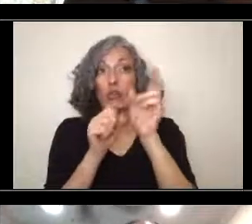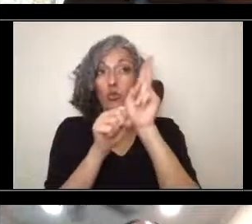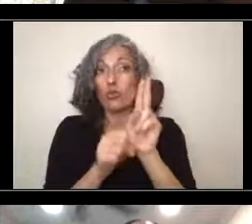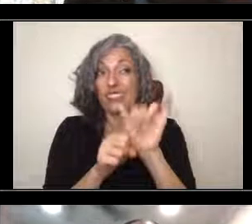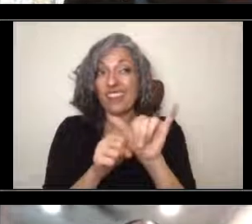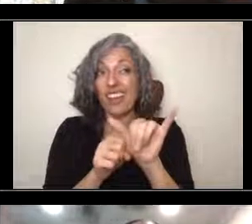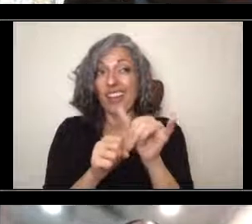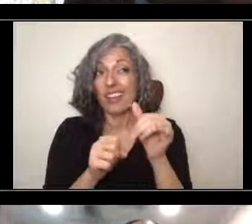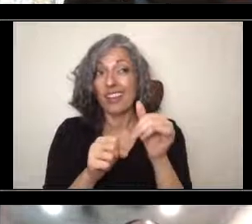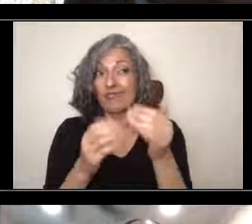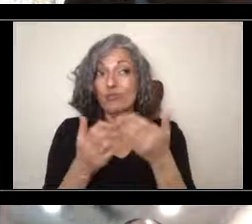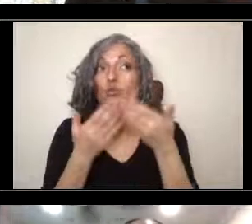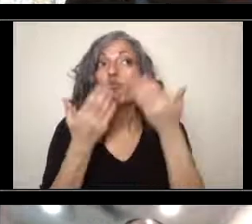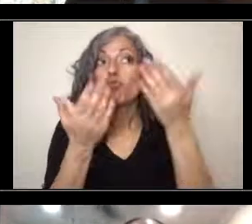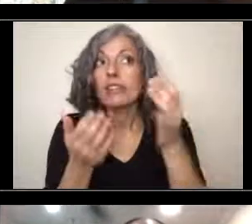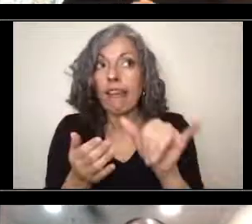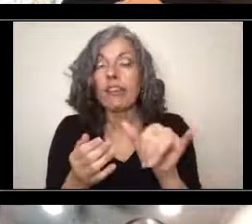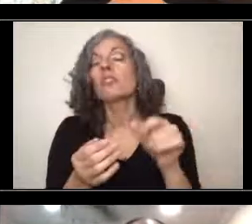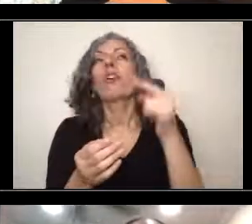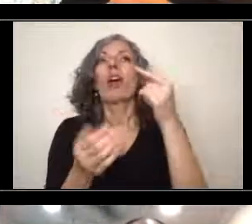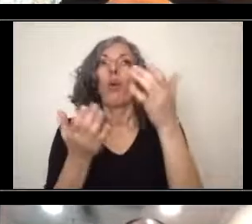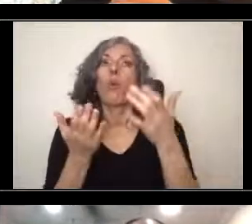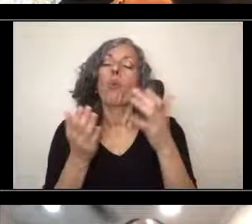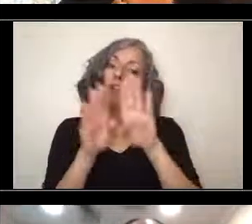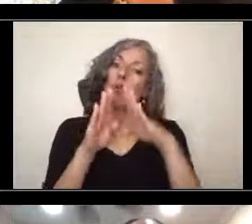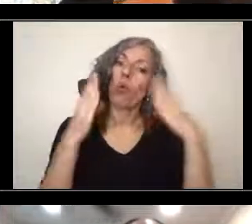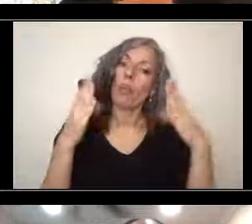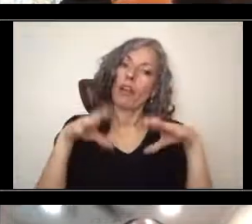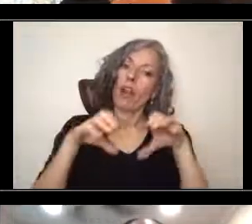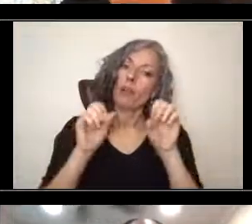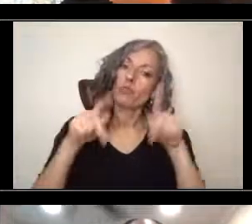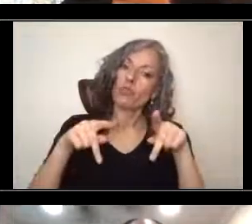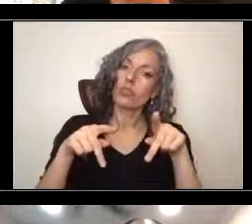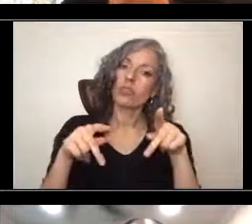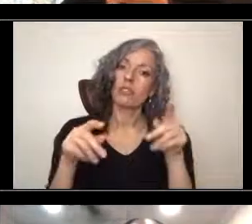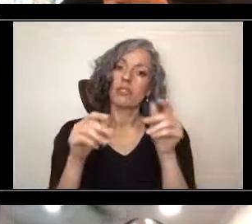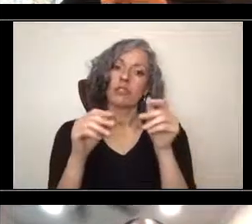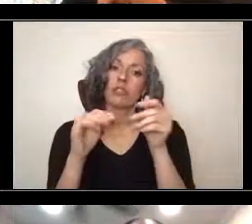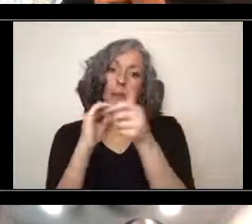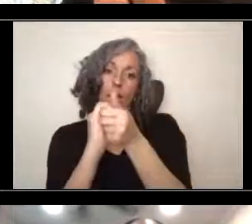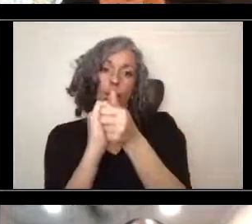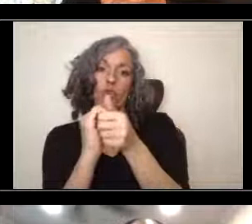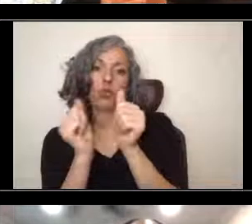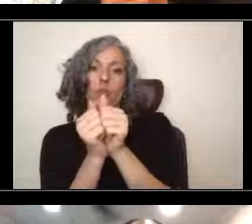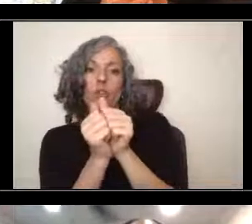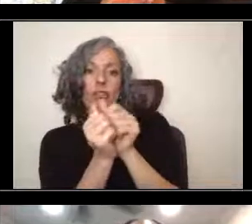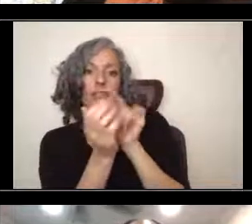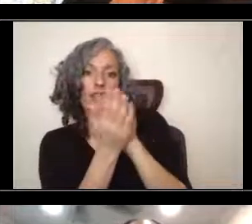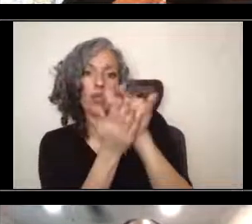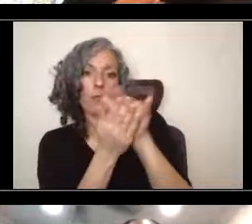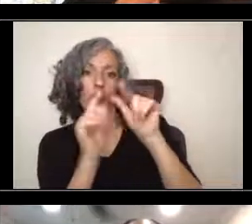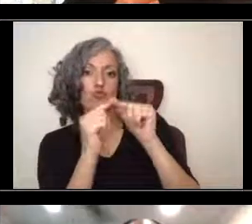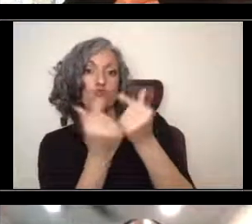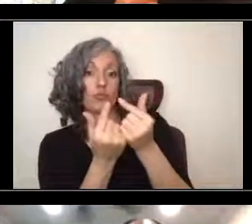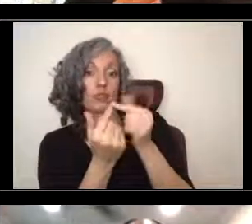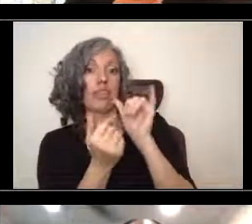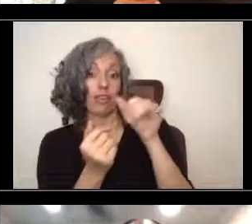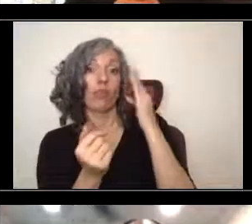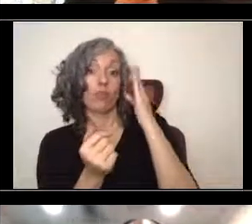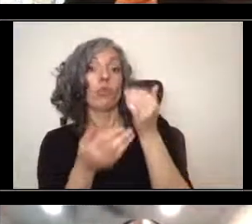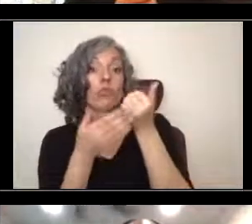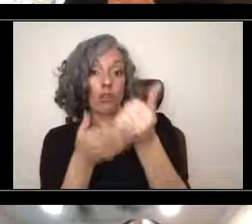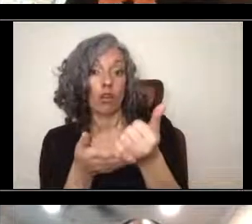it. So I guess I want to kind of open that opportunity. I think that's where partnering with the airport groups will help as well. So I'm not sure if I'm